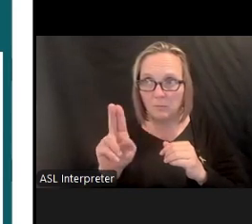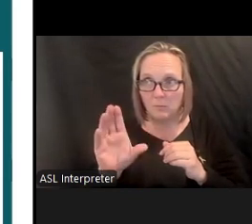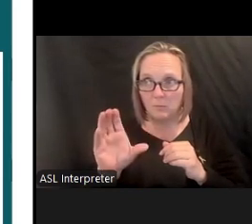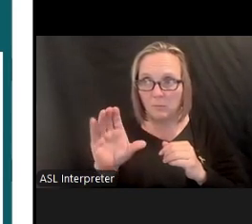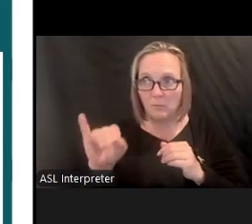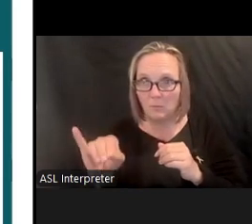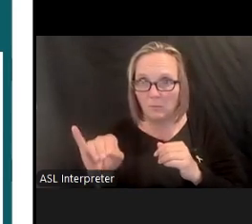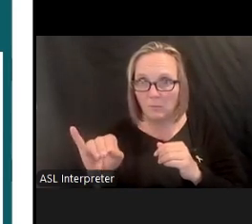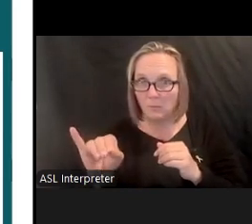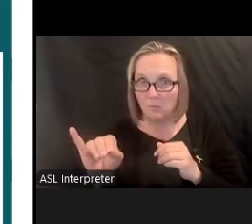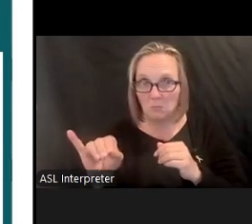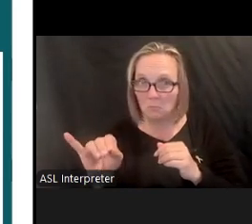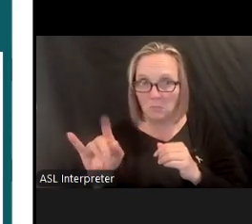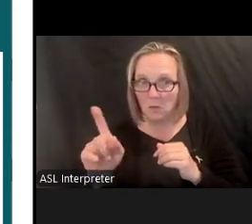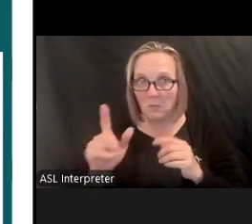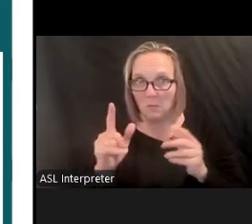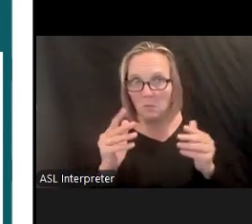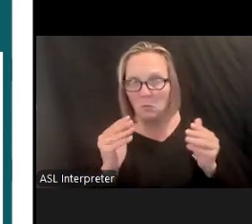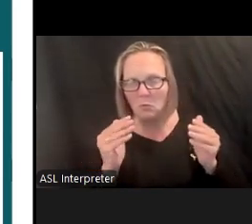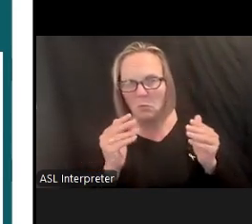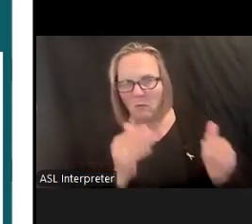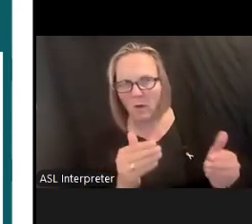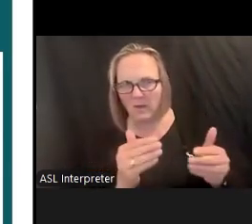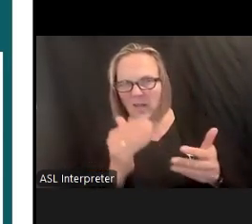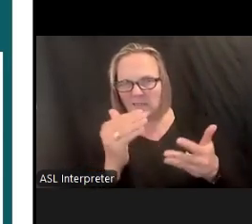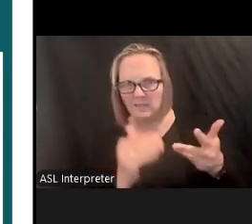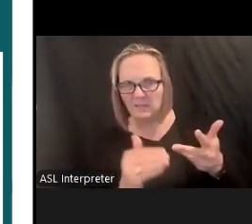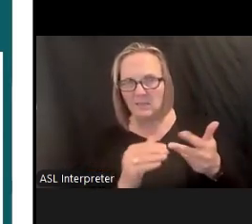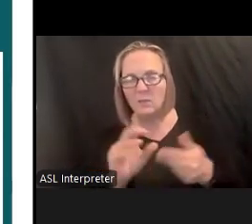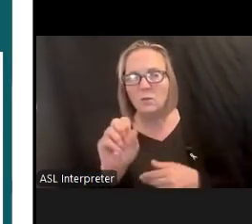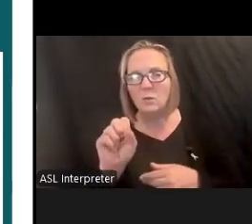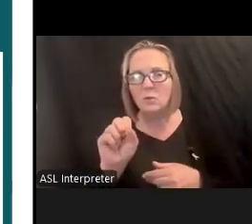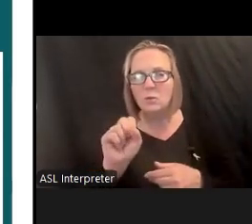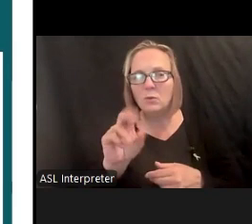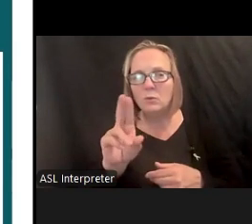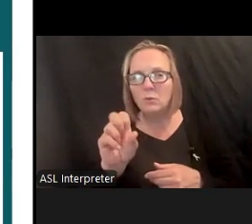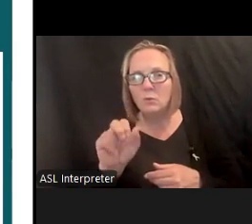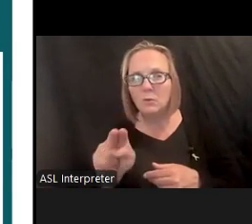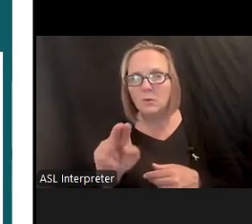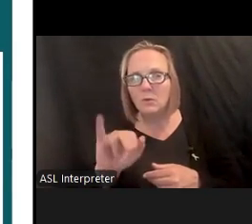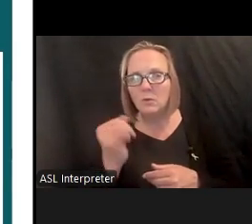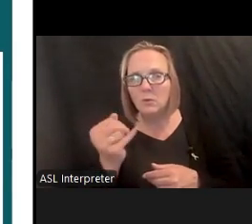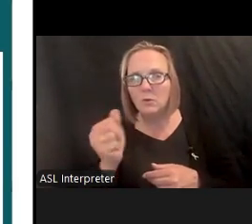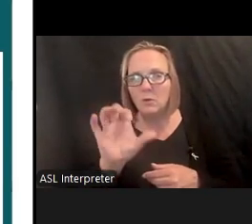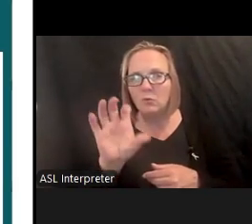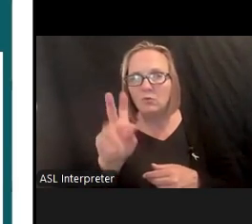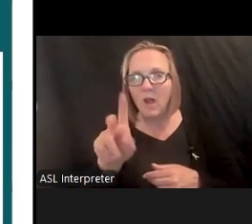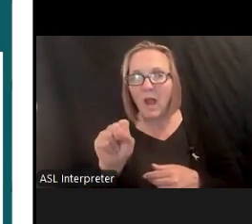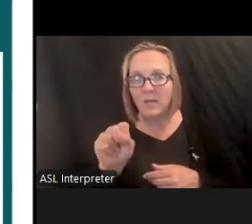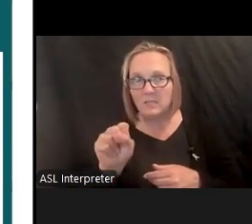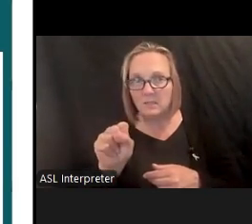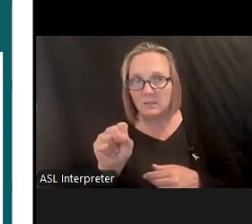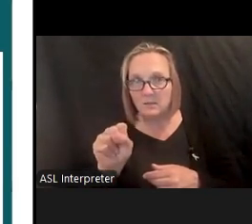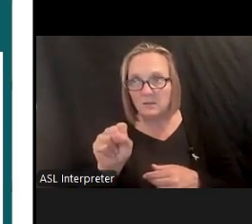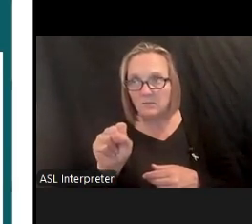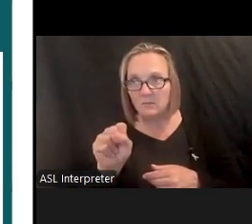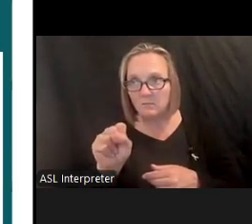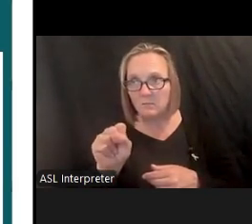Okay. We'll move on to Susan Jacks. Susan